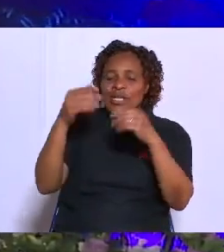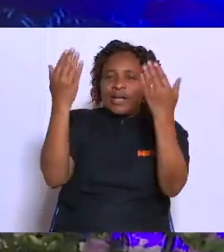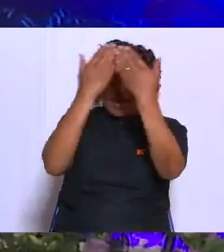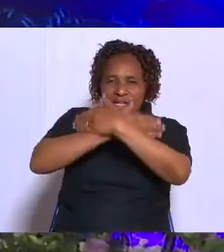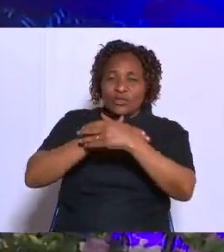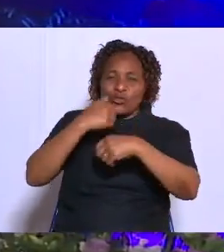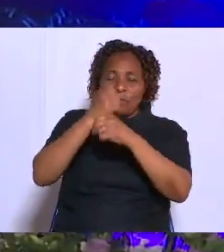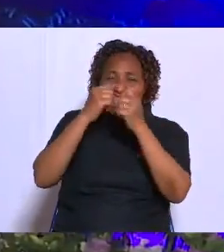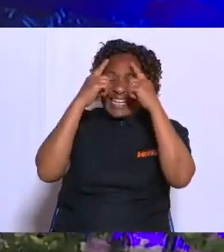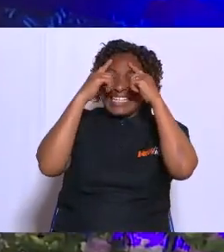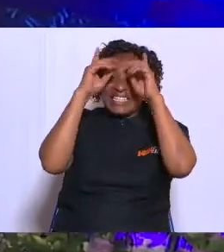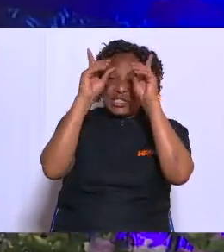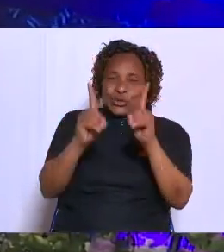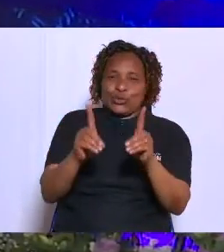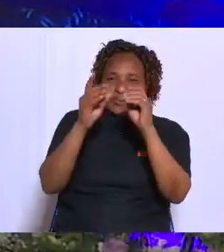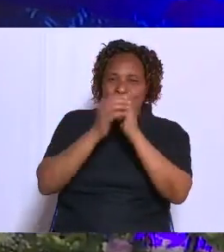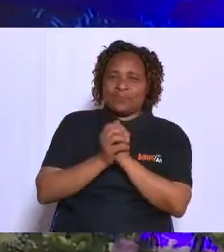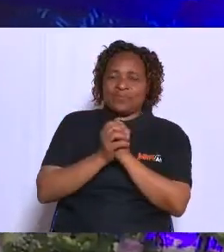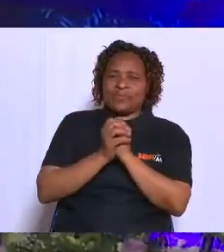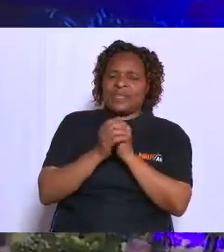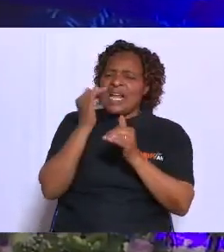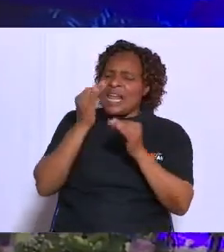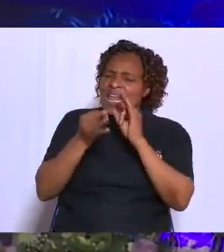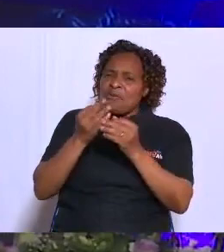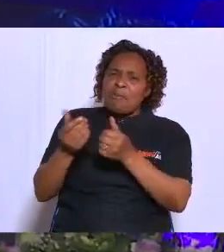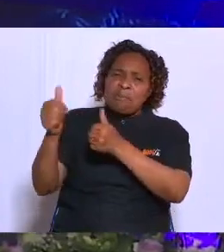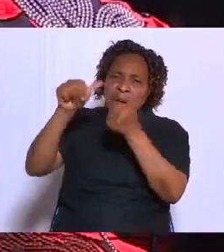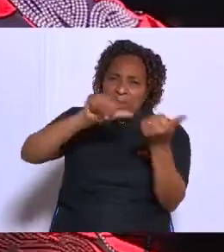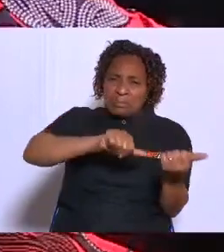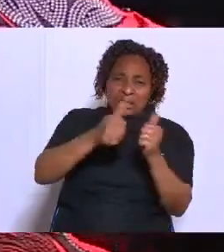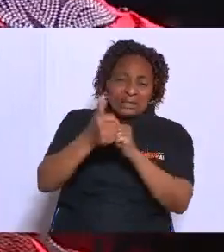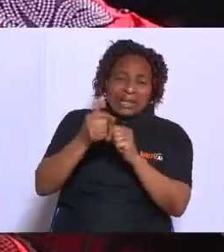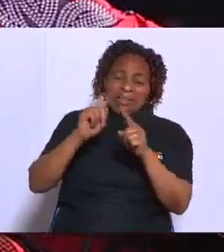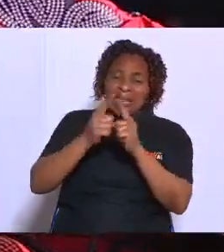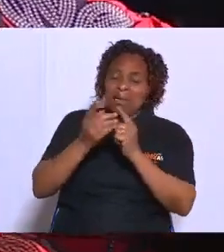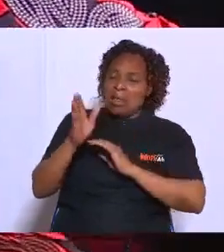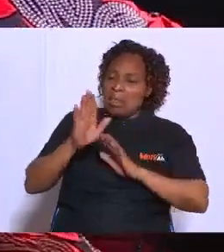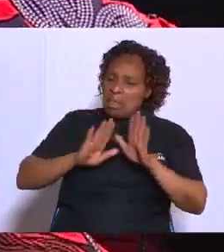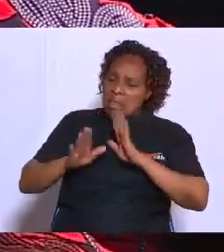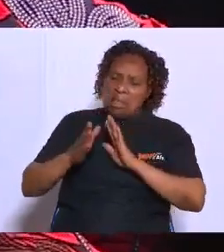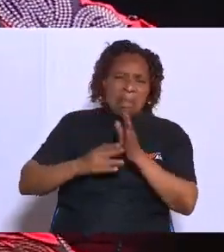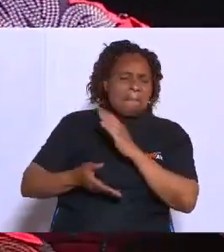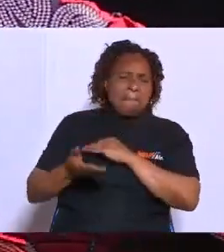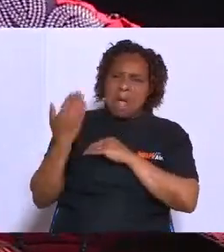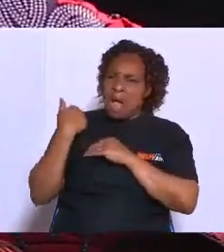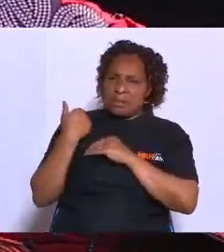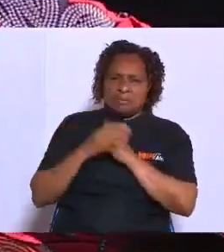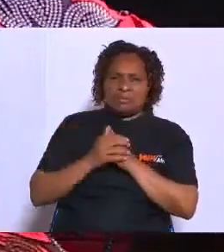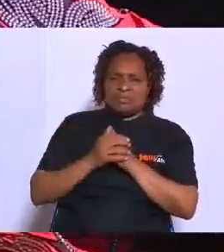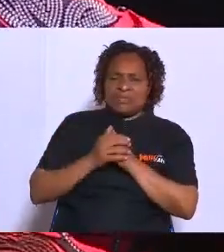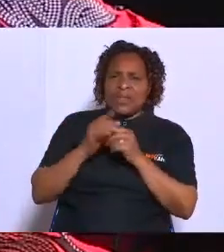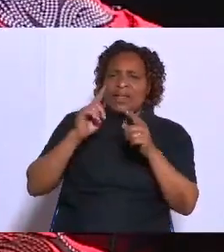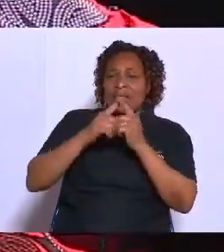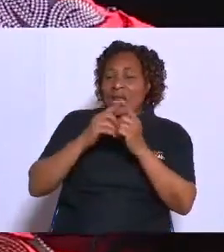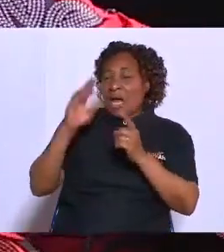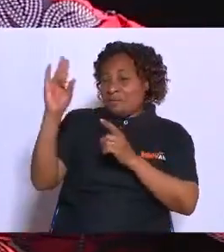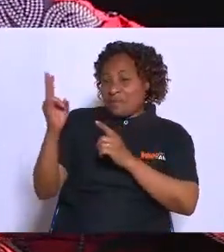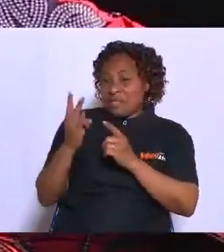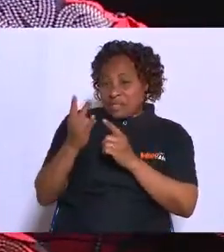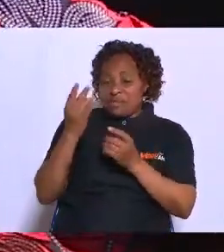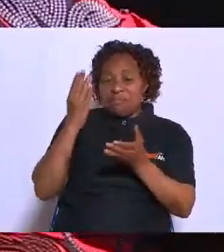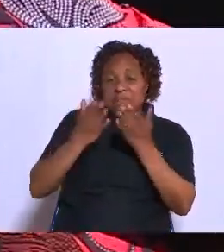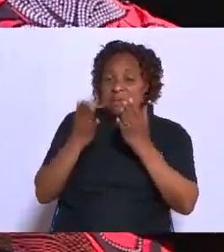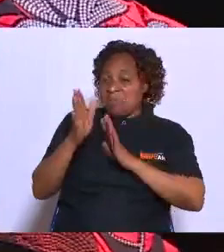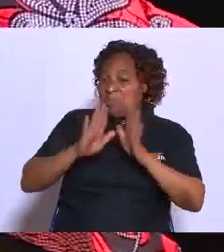decision if you were baptized and drifted away maybe you were a Christian you drifted away maybe you're an Adventist and you